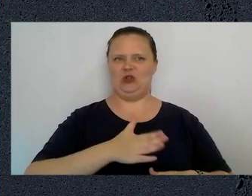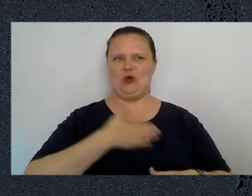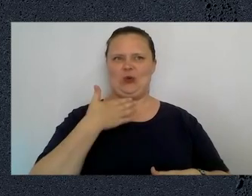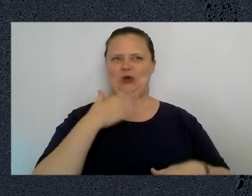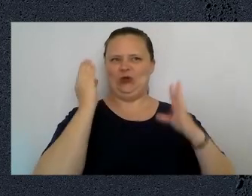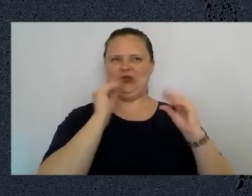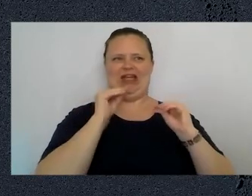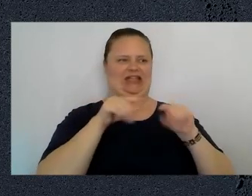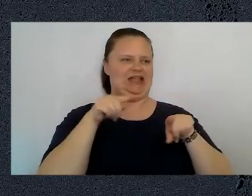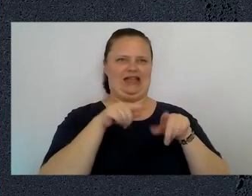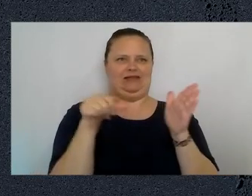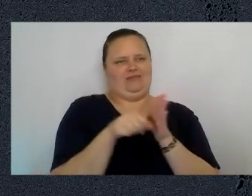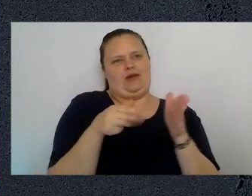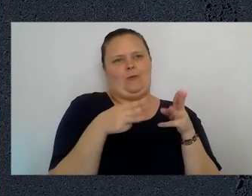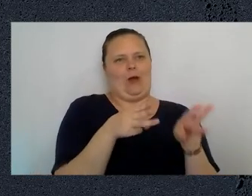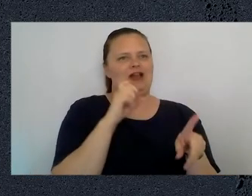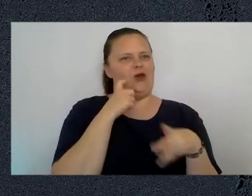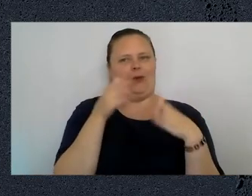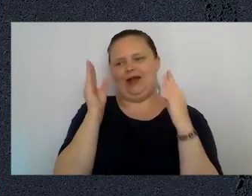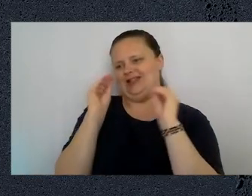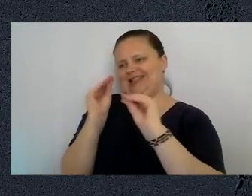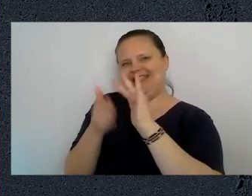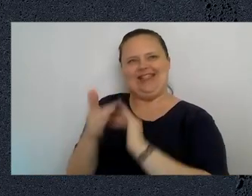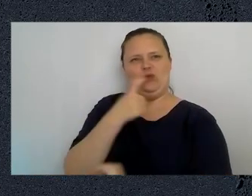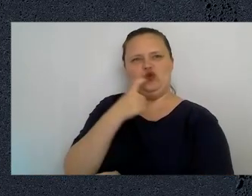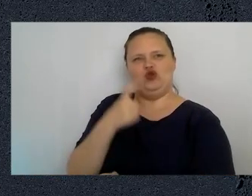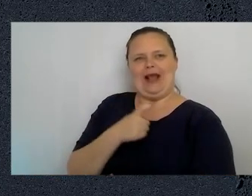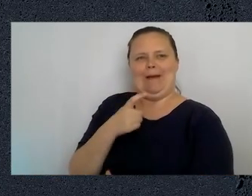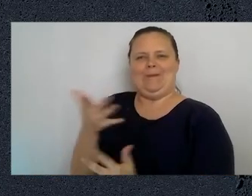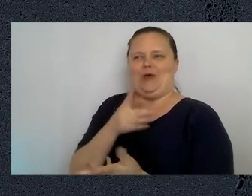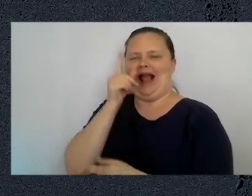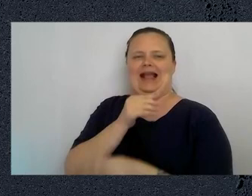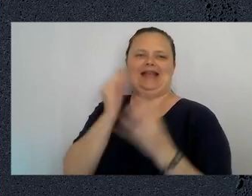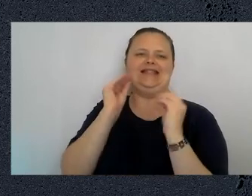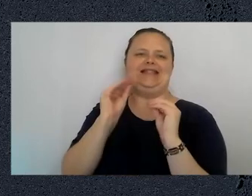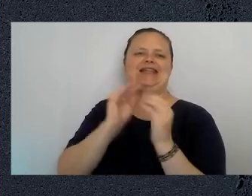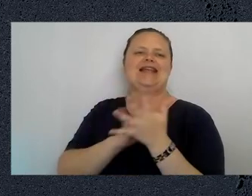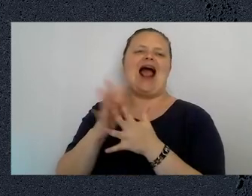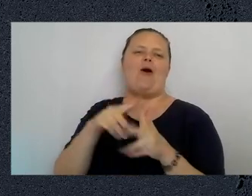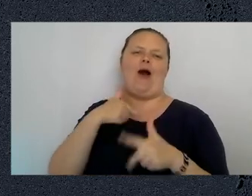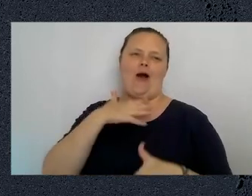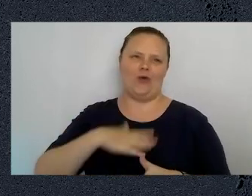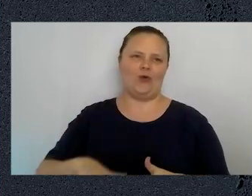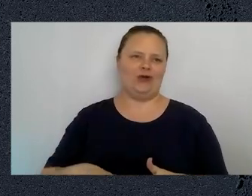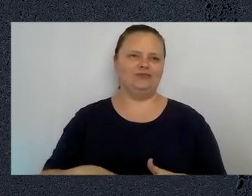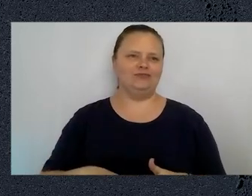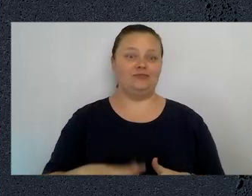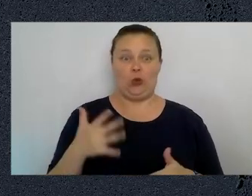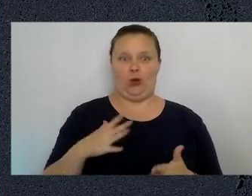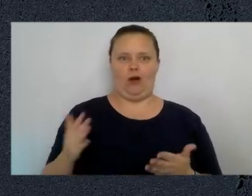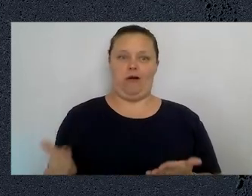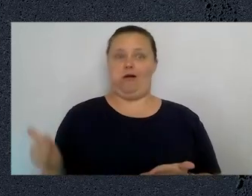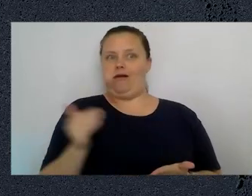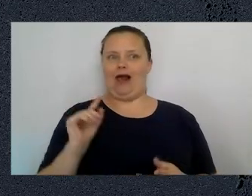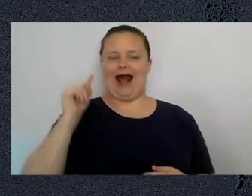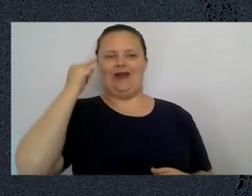this, so I'm going to go teach in a museum where I can teach the way I want to teach. Yeah. So it is tough. Did you want to add a thought? Just stand up in front of that